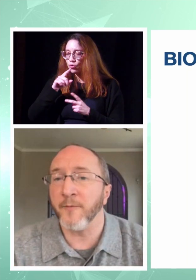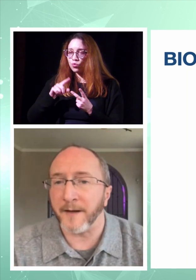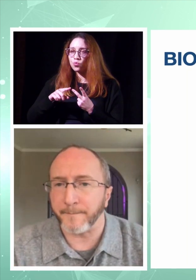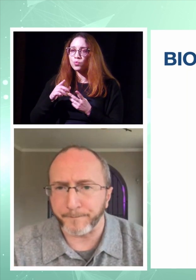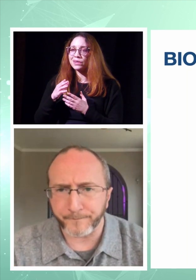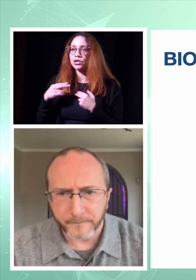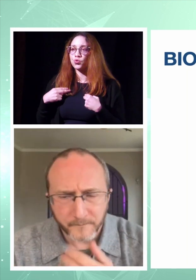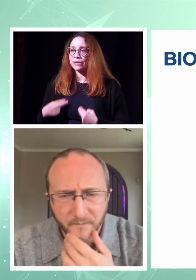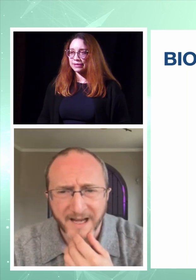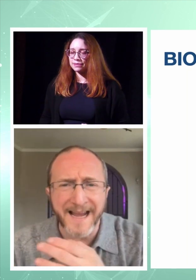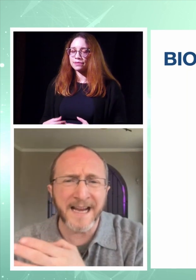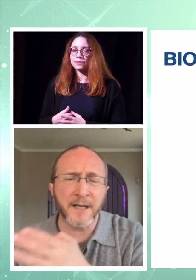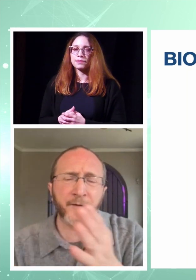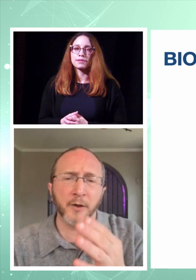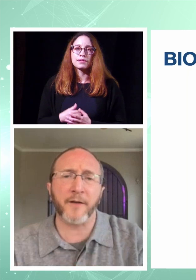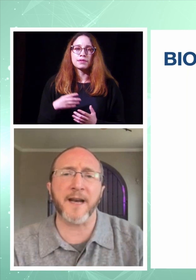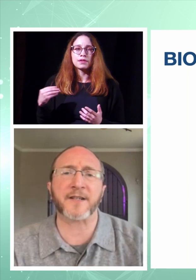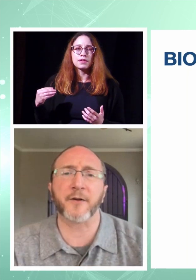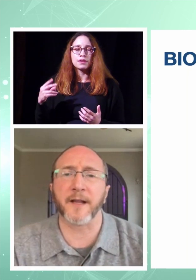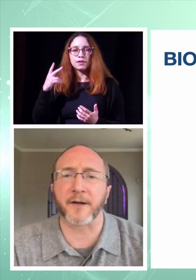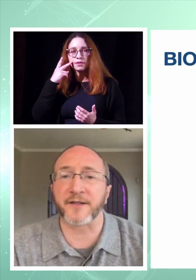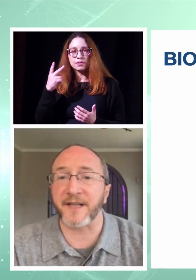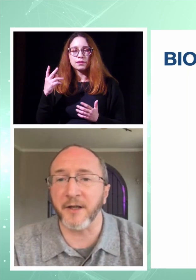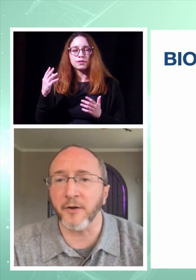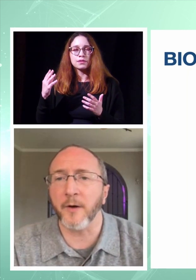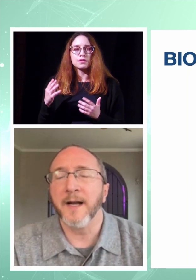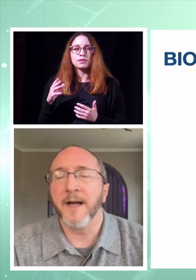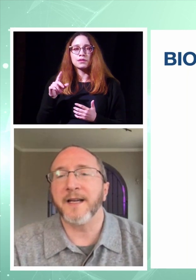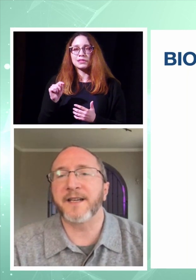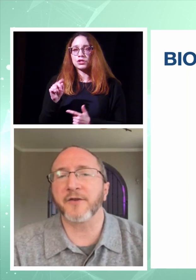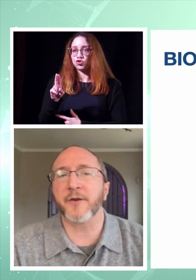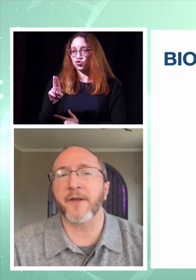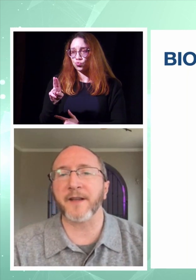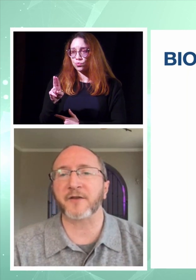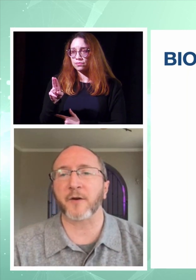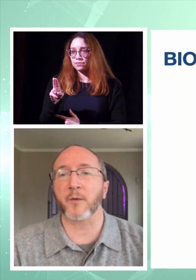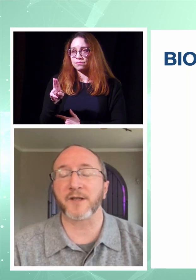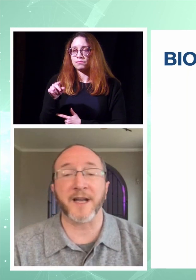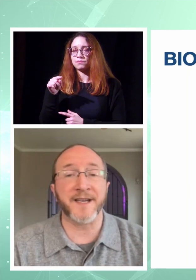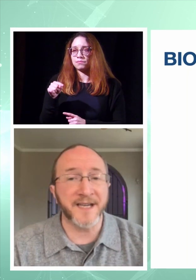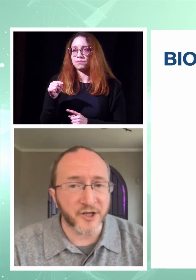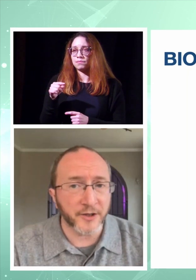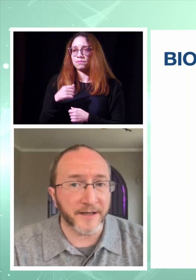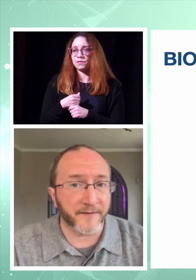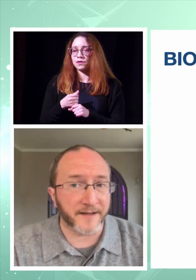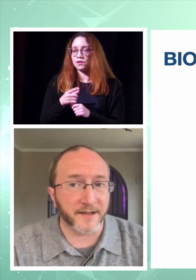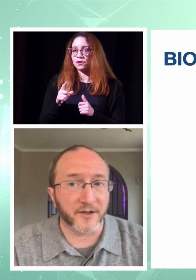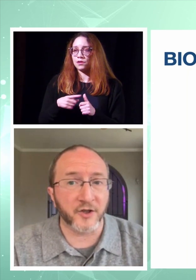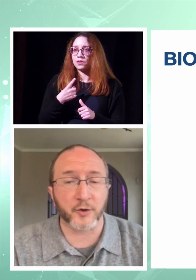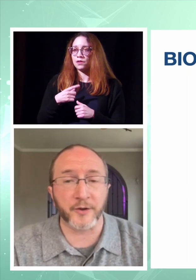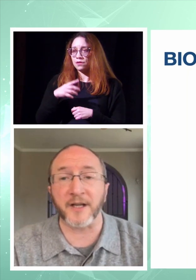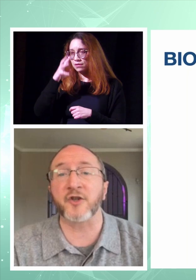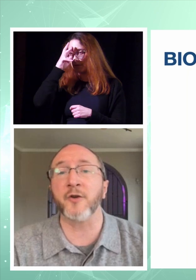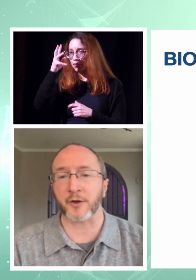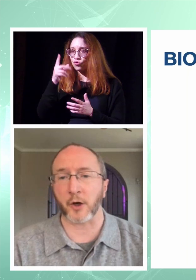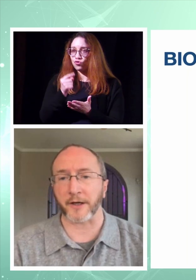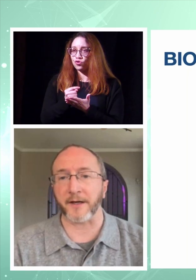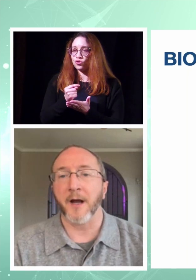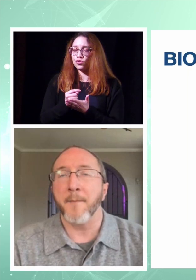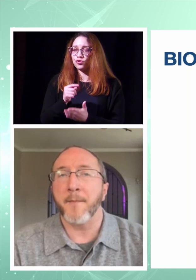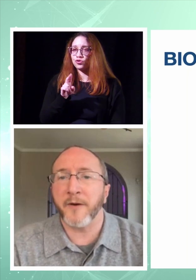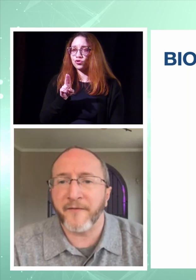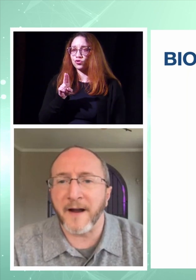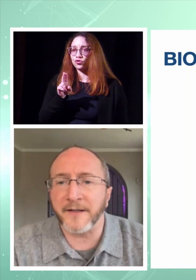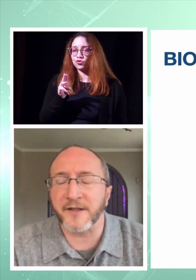are human. And if you look at the next two letters, TU, it tells you that this drug was initially invented to treat a tumor